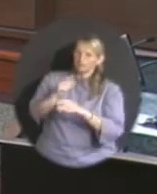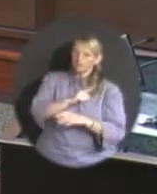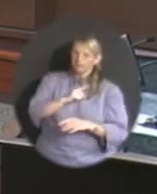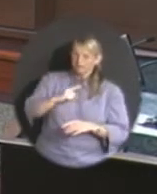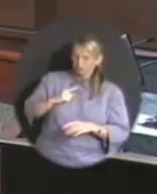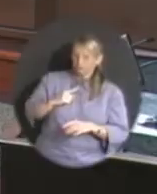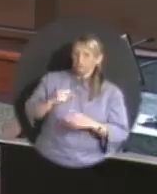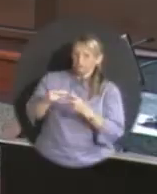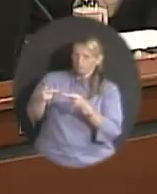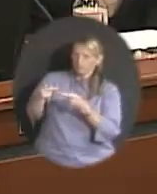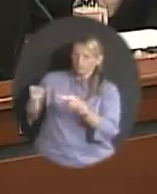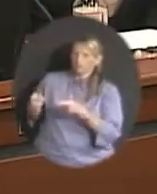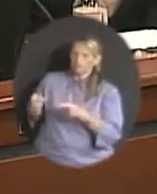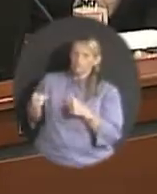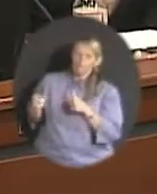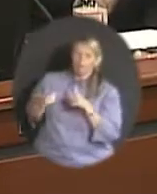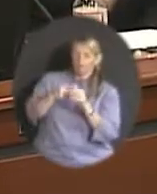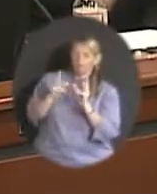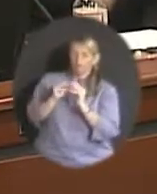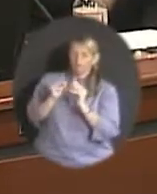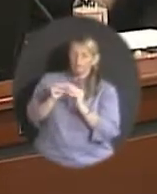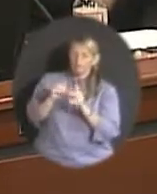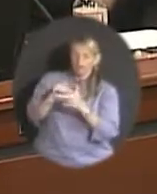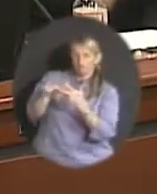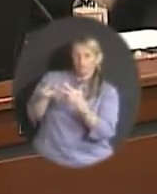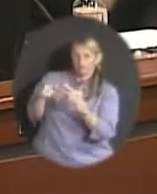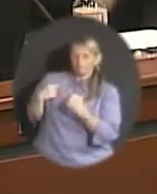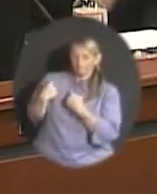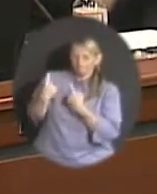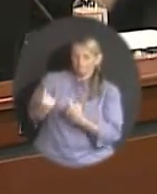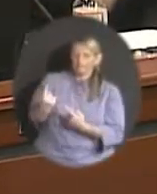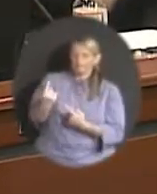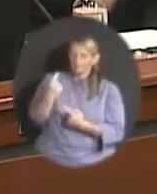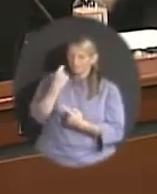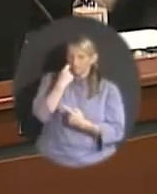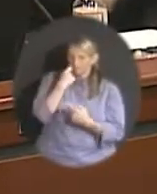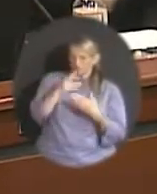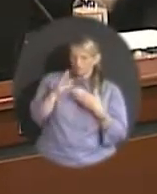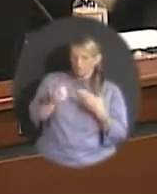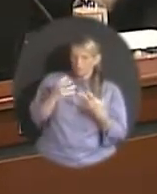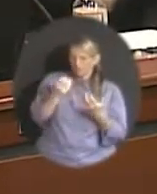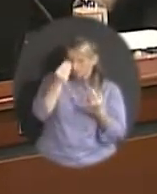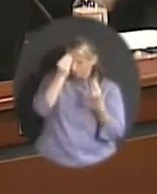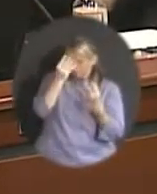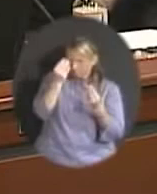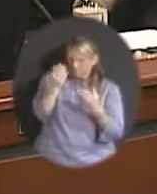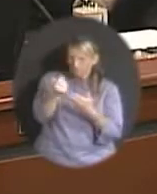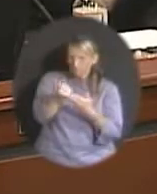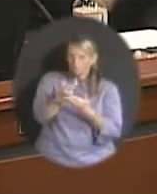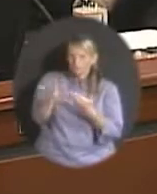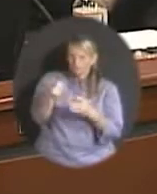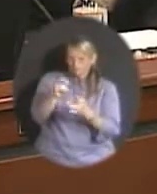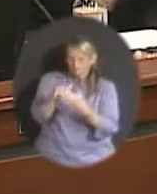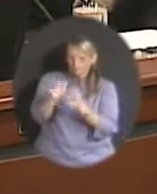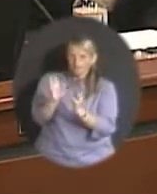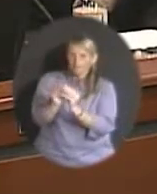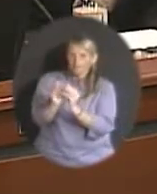We had our first of 3 meetings this last weekend, and I just wanted to share a few things that came out of that meeting.